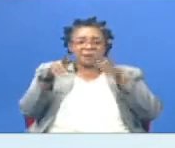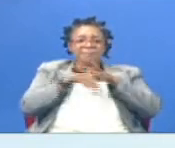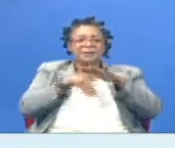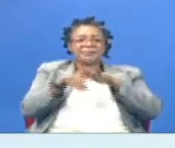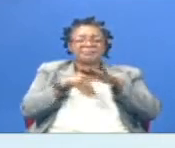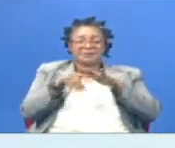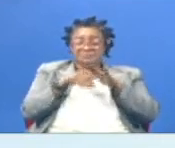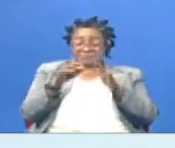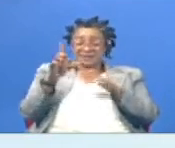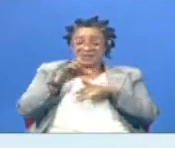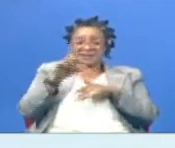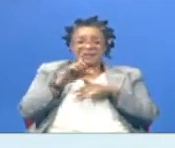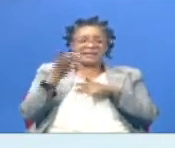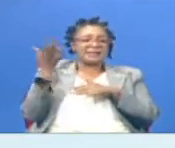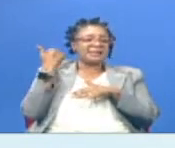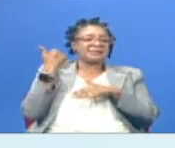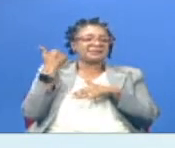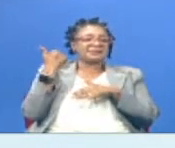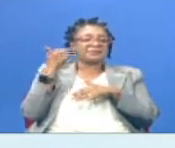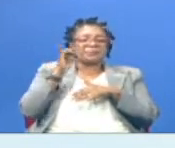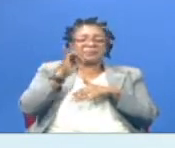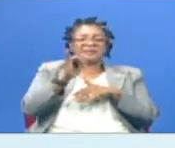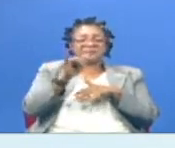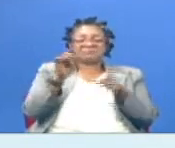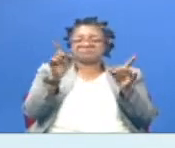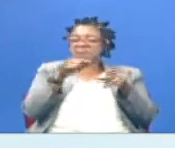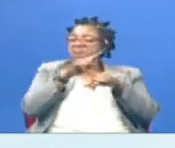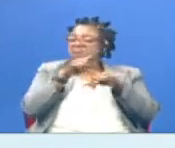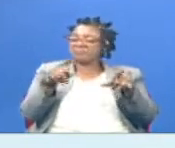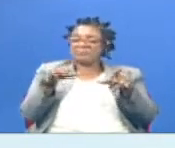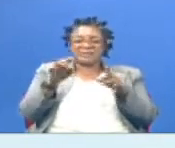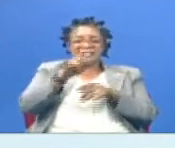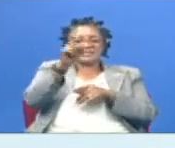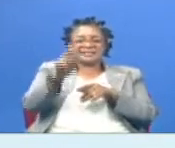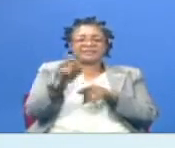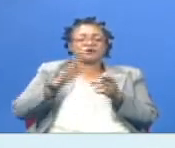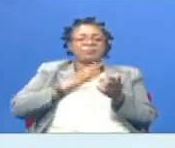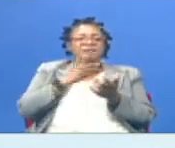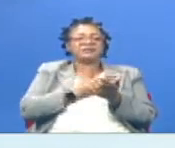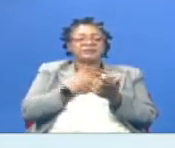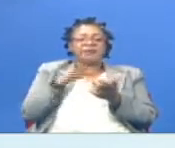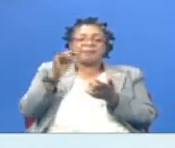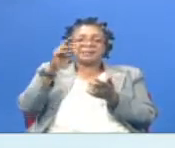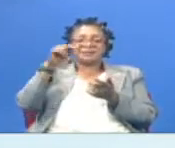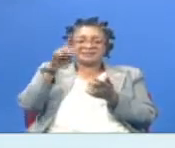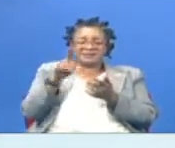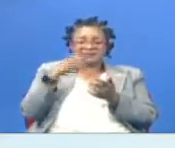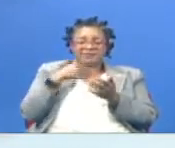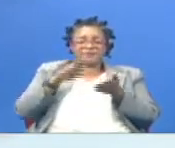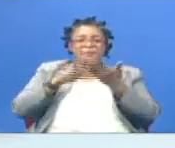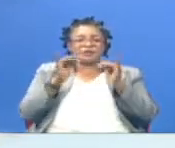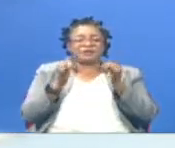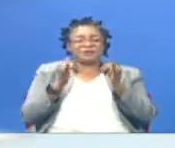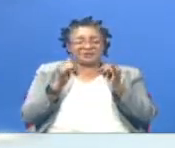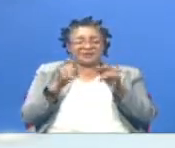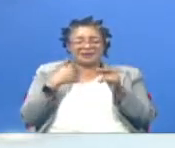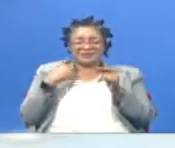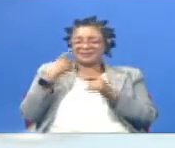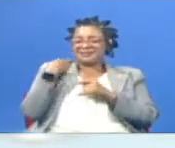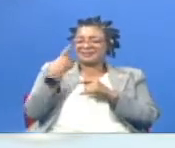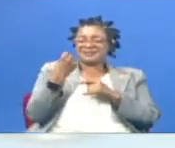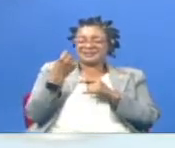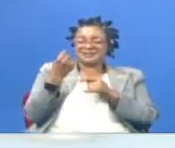last June, which was their 13th title, has been voided by the Executive Committee. Bernard Ndong has more on this latest twist